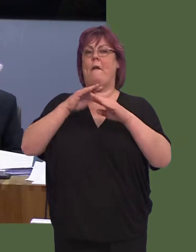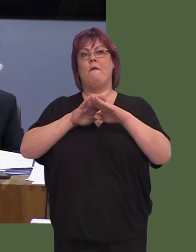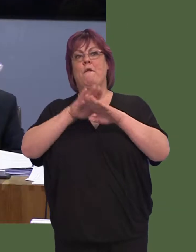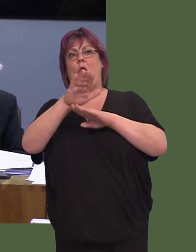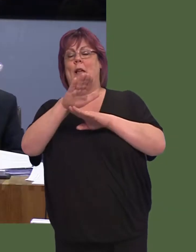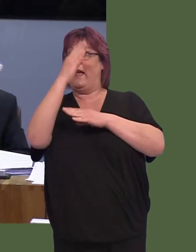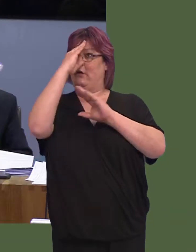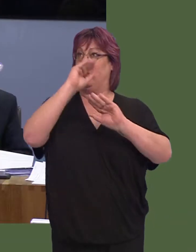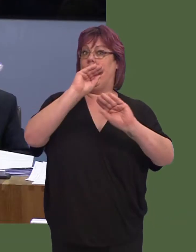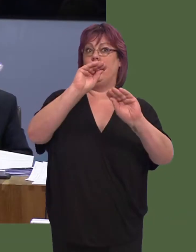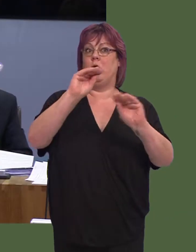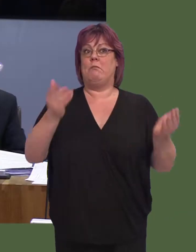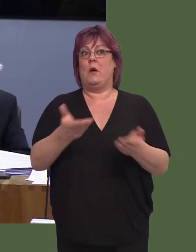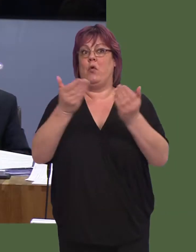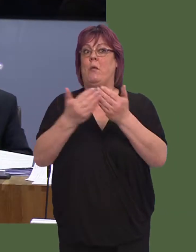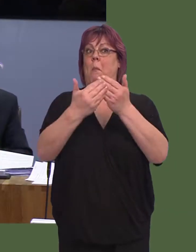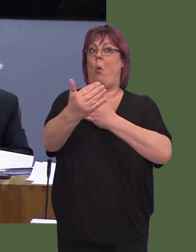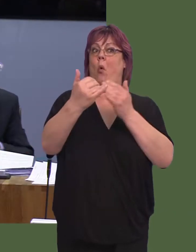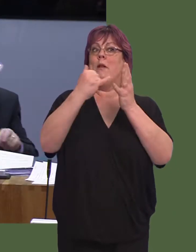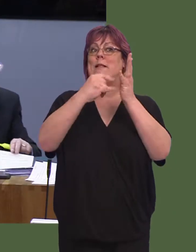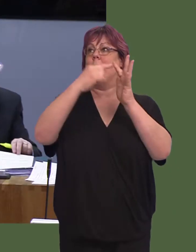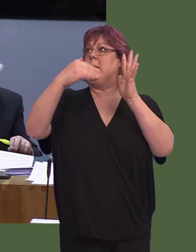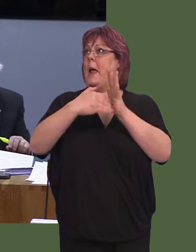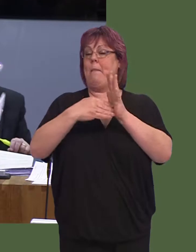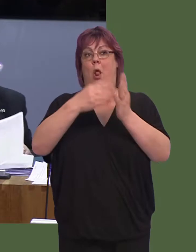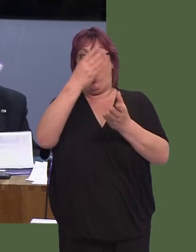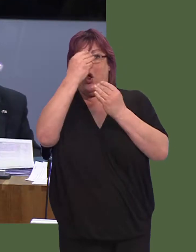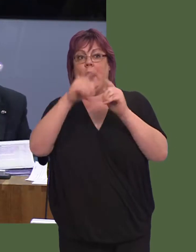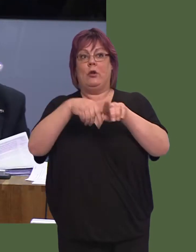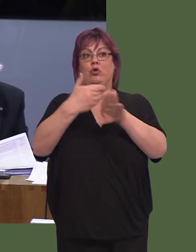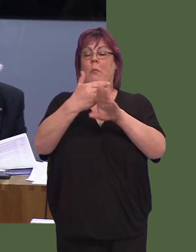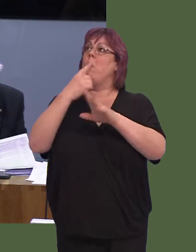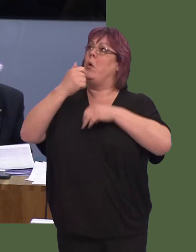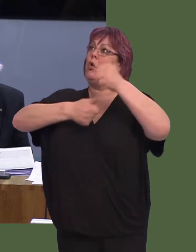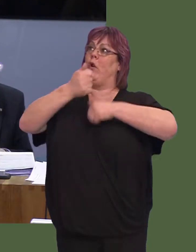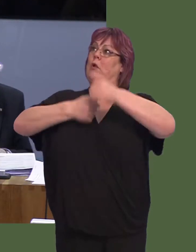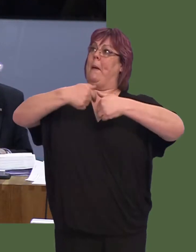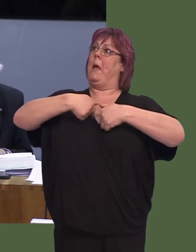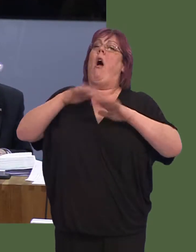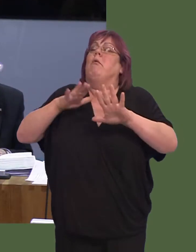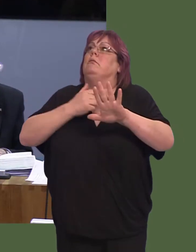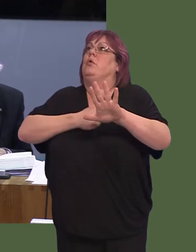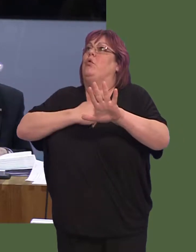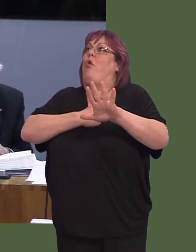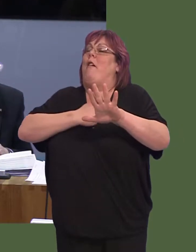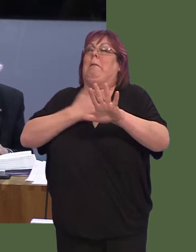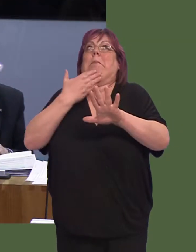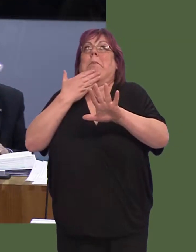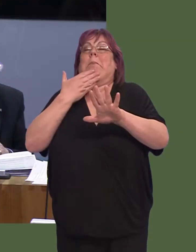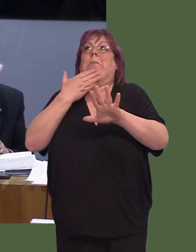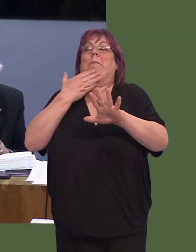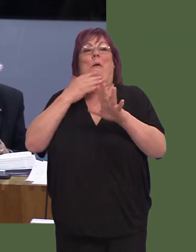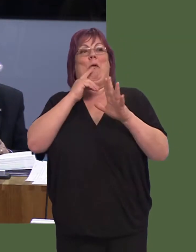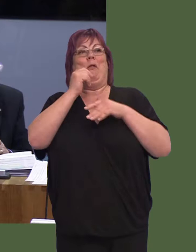sector is making to encourage STEM careers and STEM learning. Will you congratulate me, for example, will you congratulate